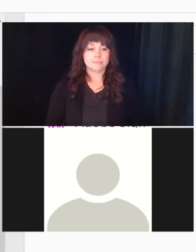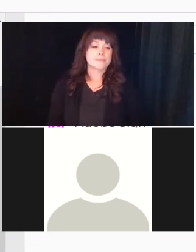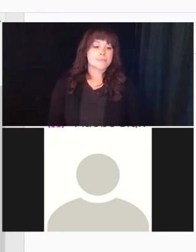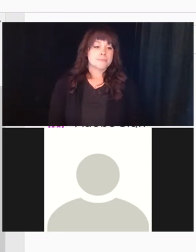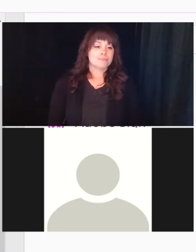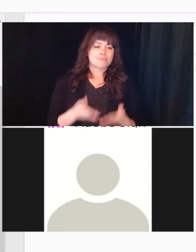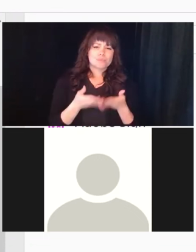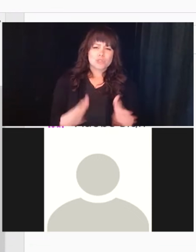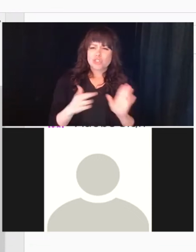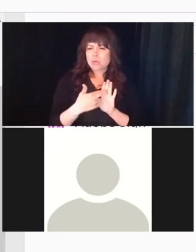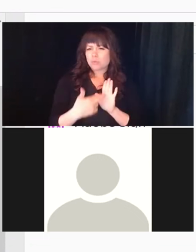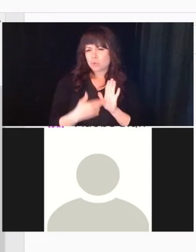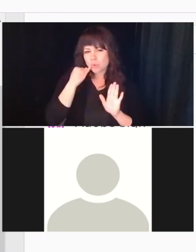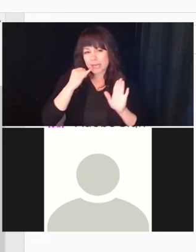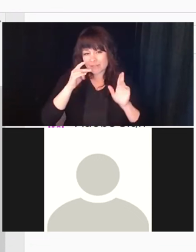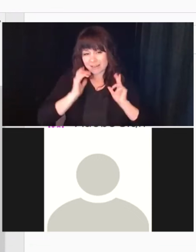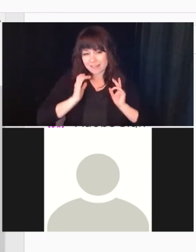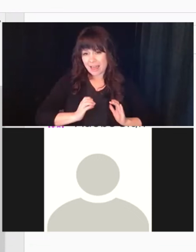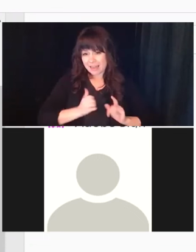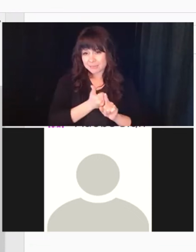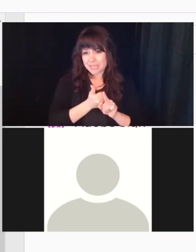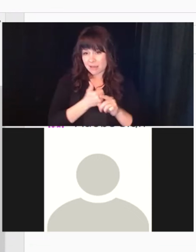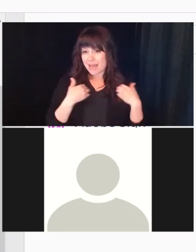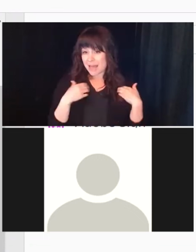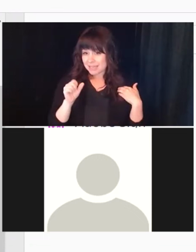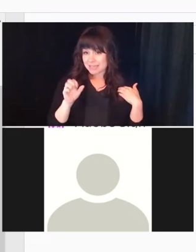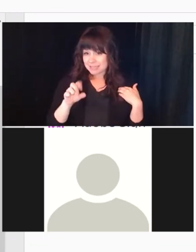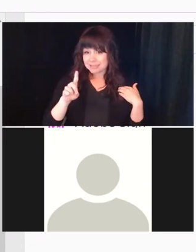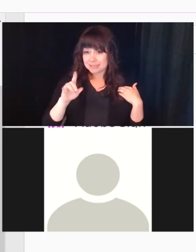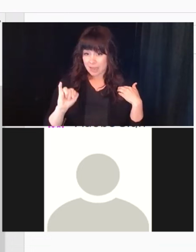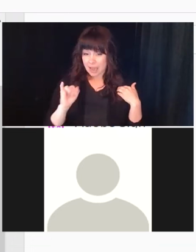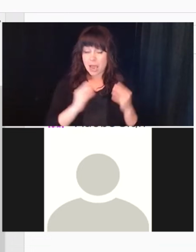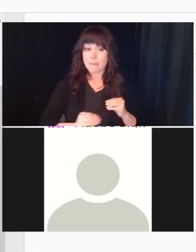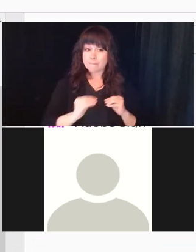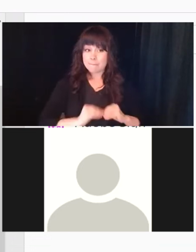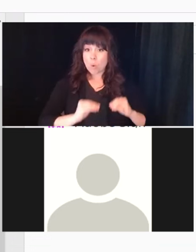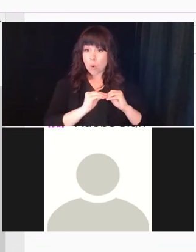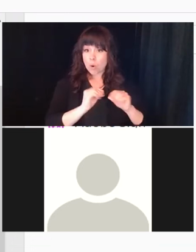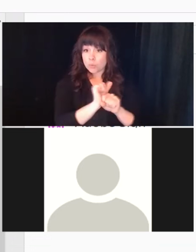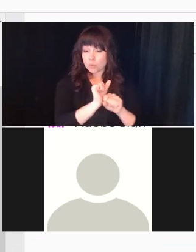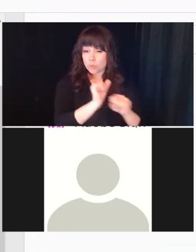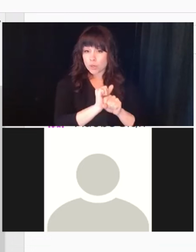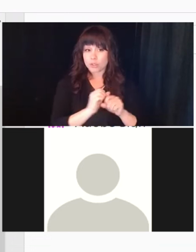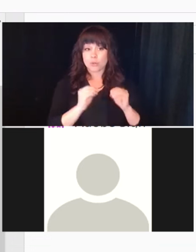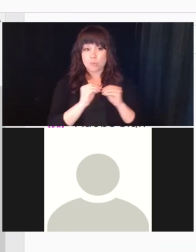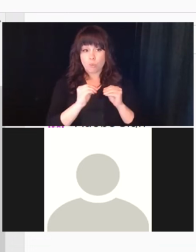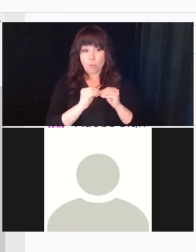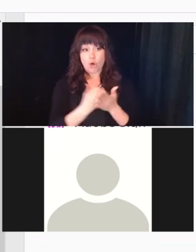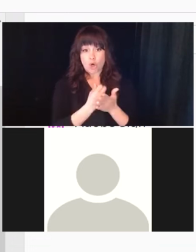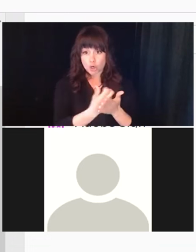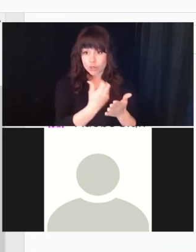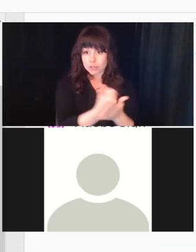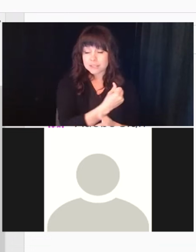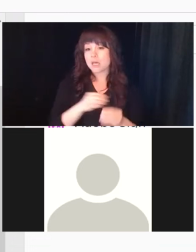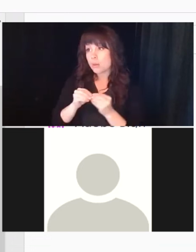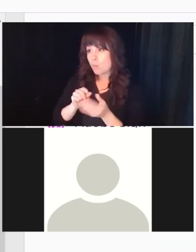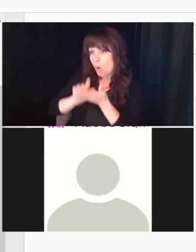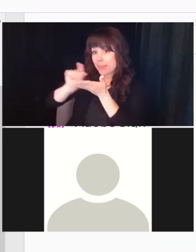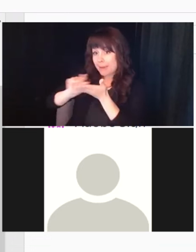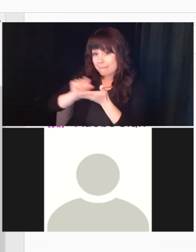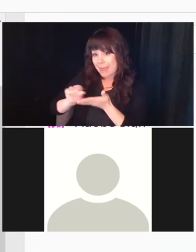client who's on SSDI, the more that they worked, the higher their earnings were, the more they paid in Social Security taxes, the higher